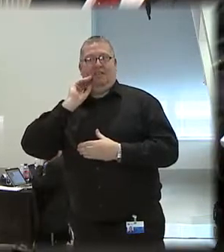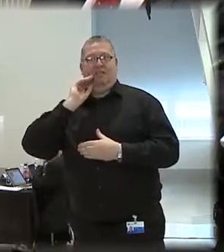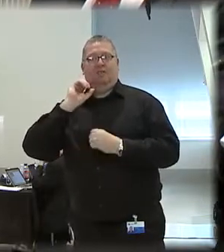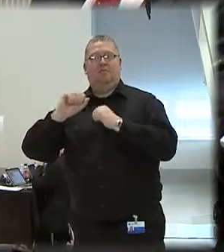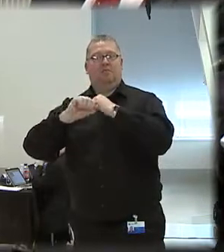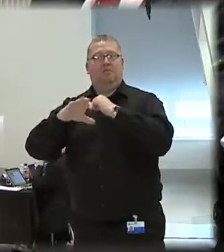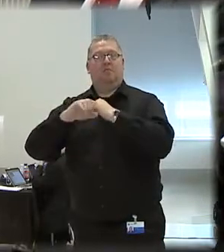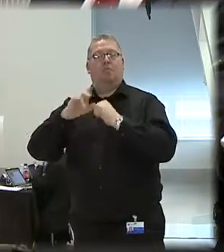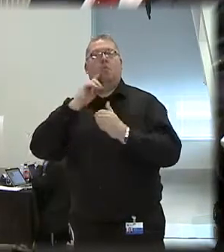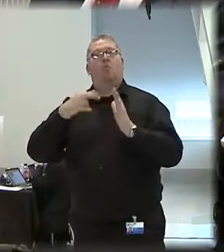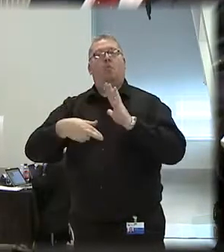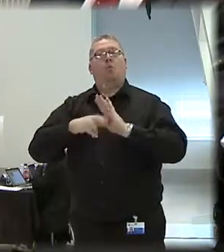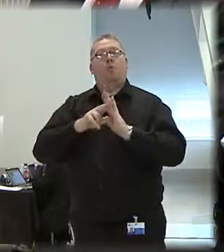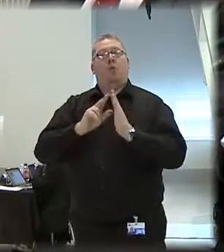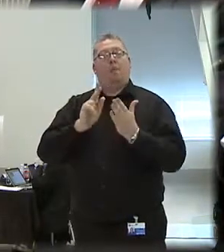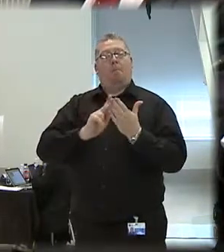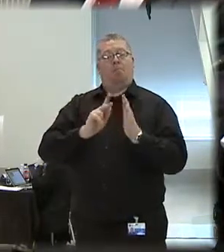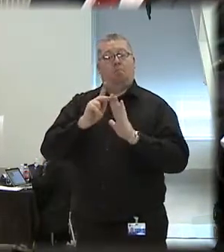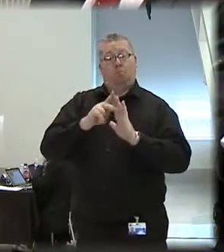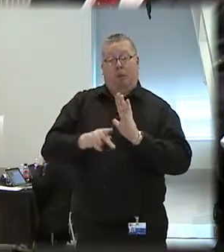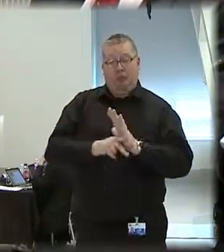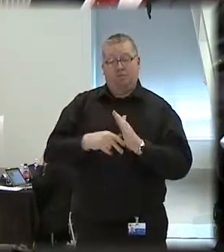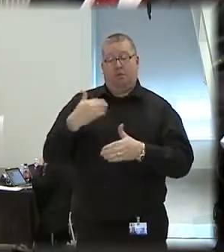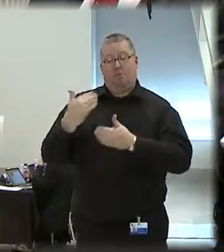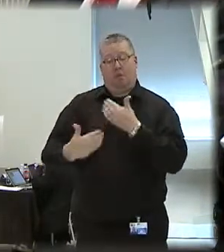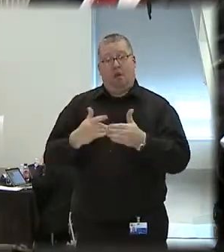policies, procedures of the agency. They've